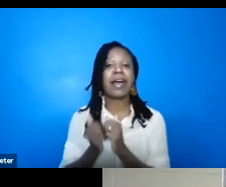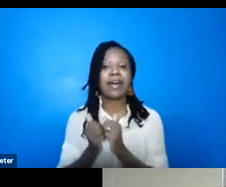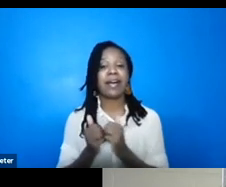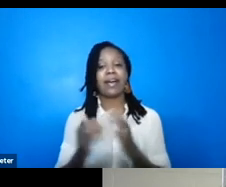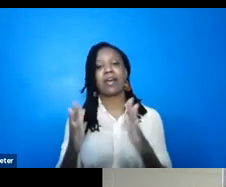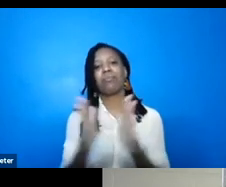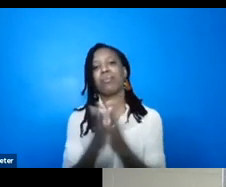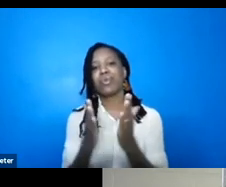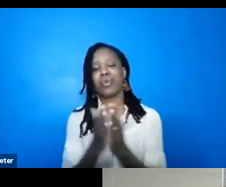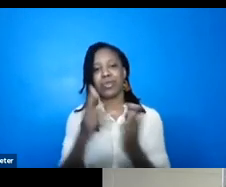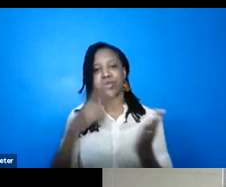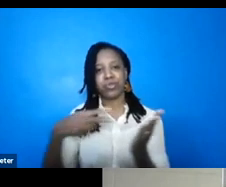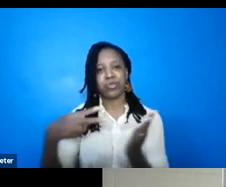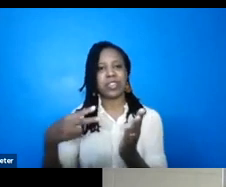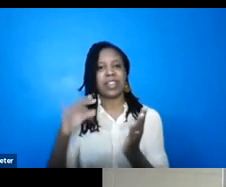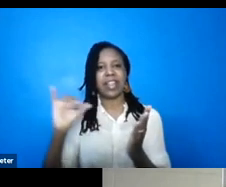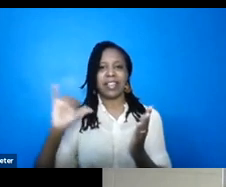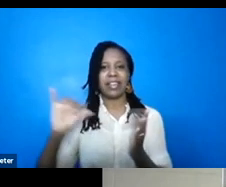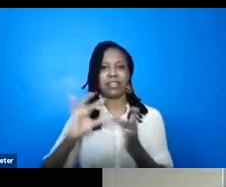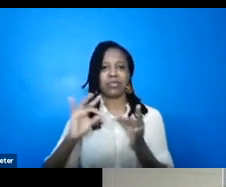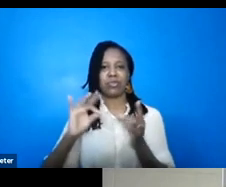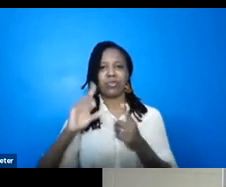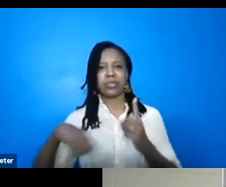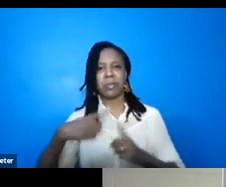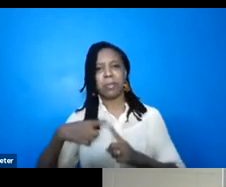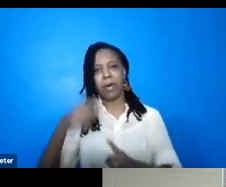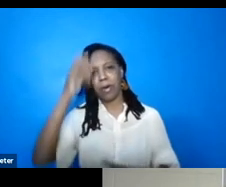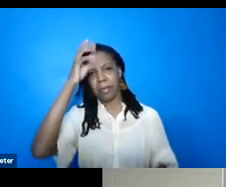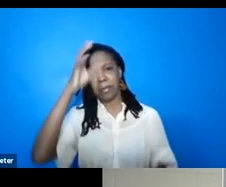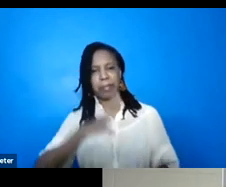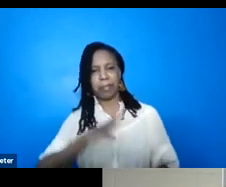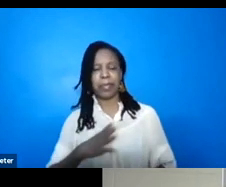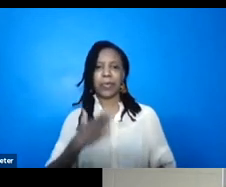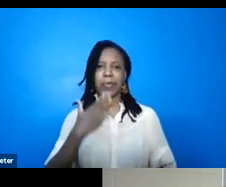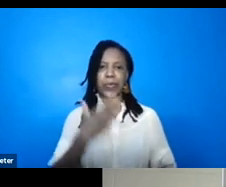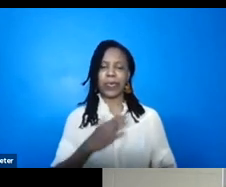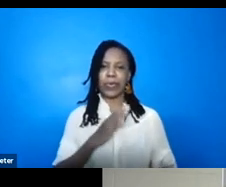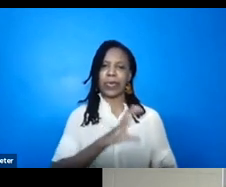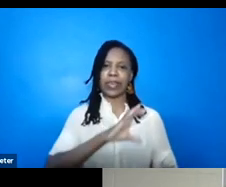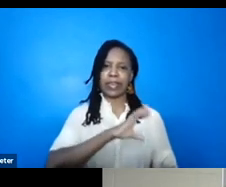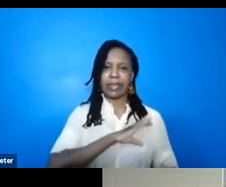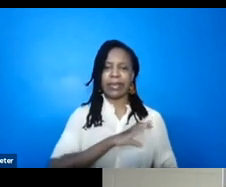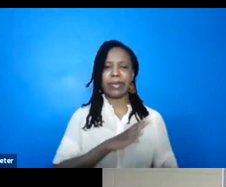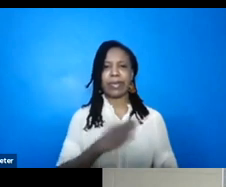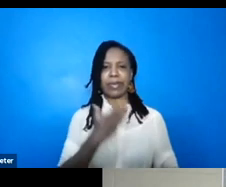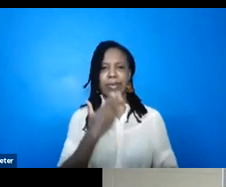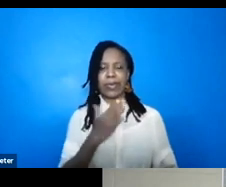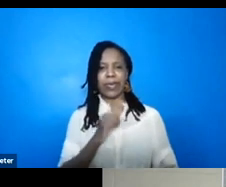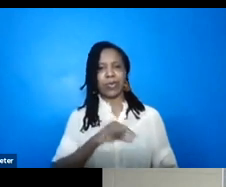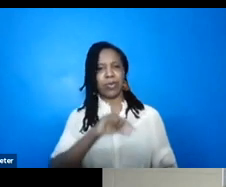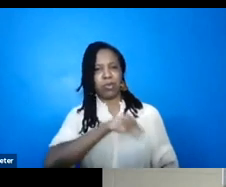autobiographies about men who showed good character, how they were able to maintain love